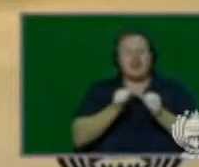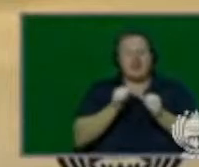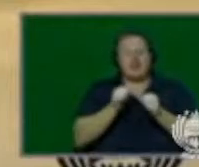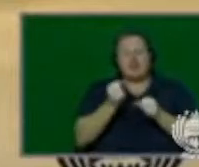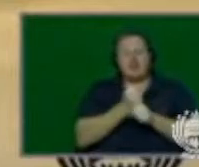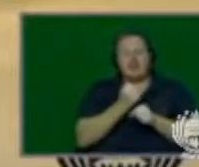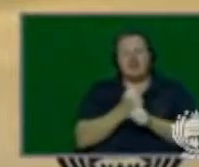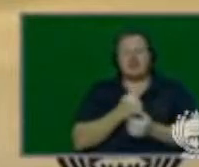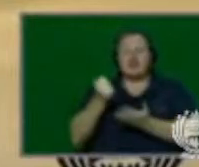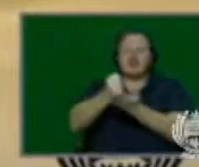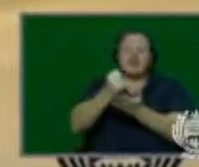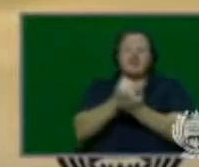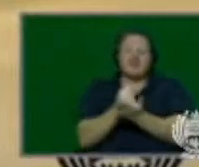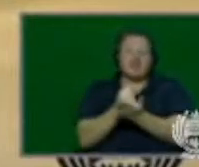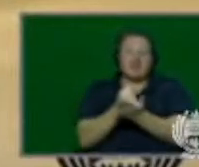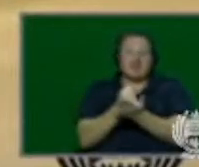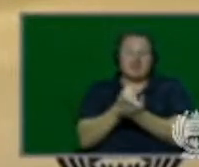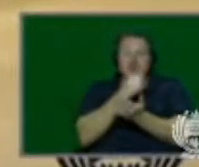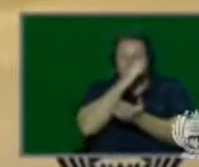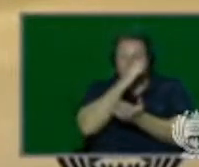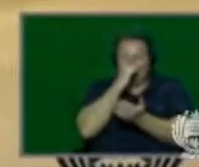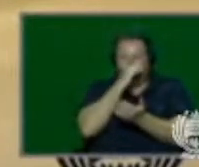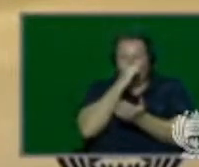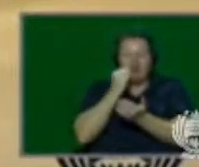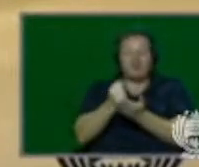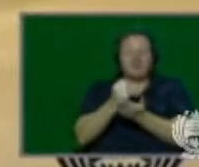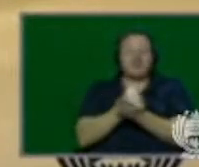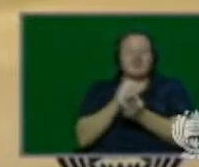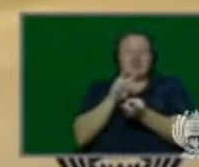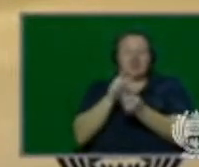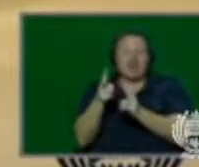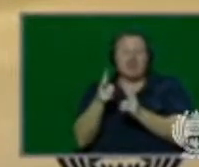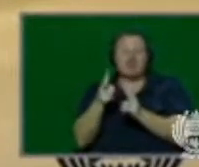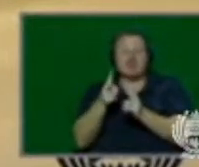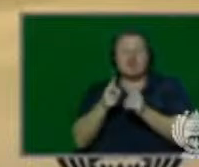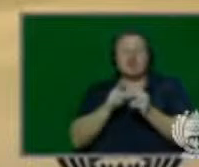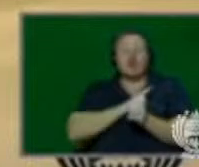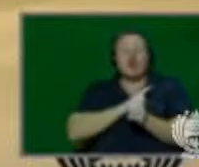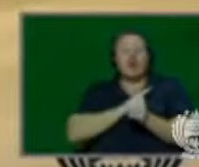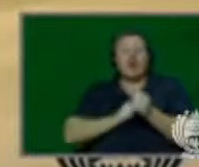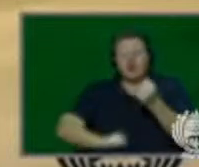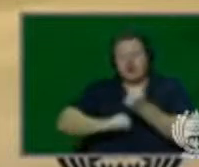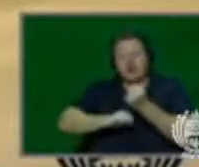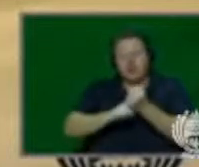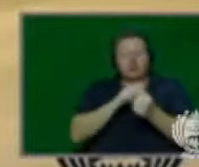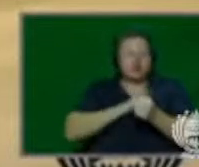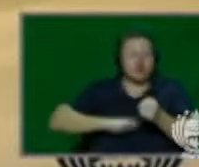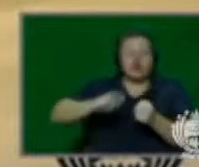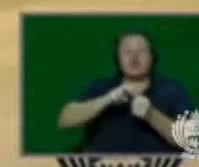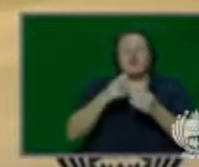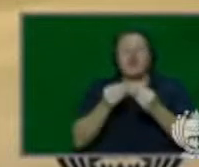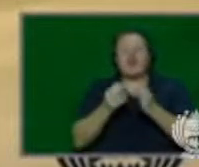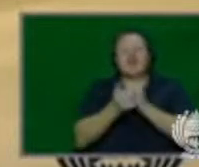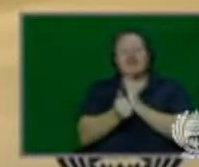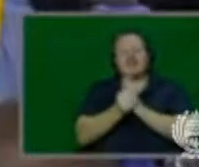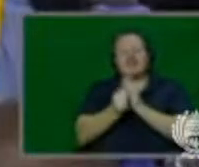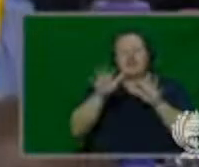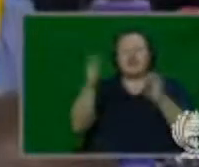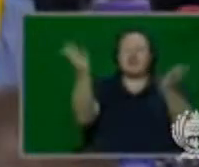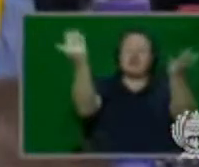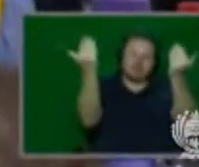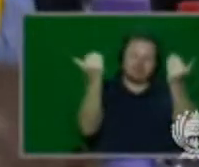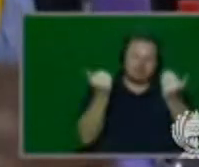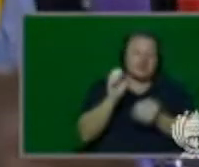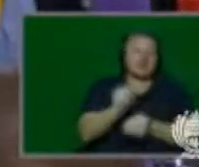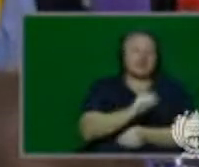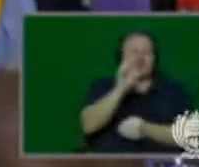visa regime to facilitate skilled immigration and support tourism. Since its establishment in